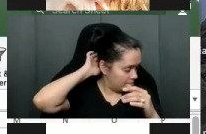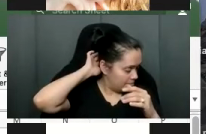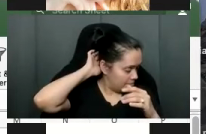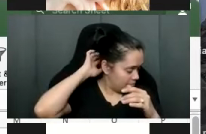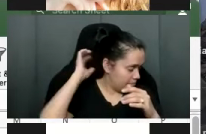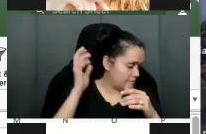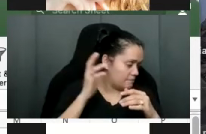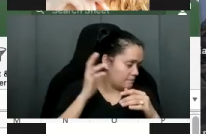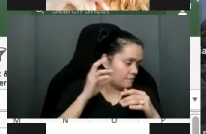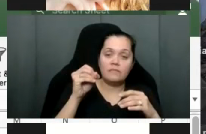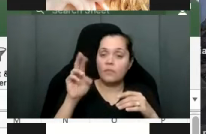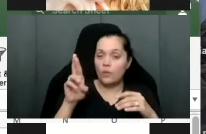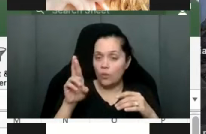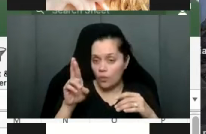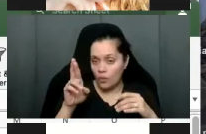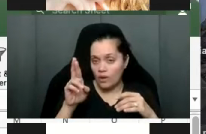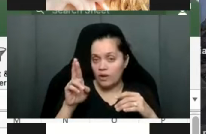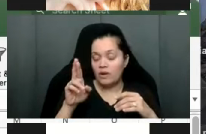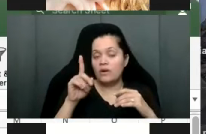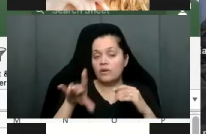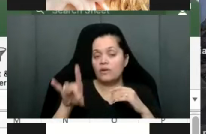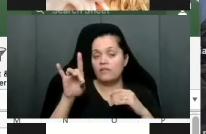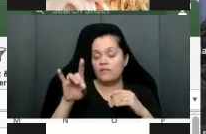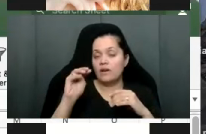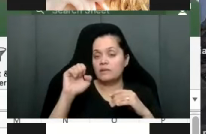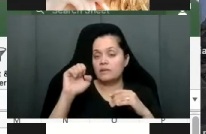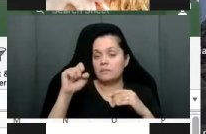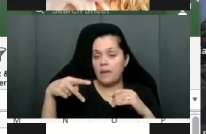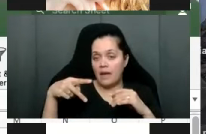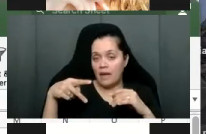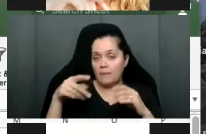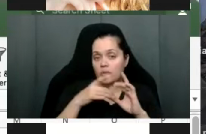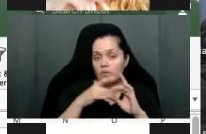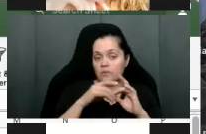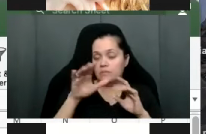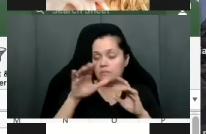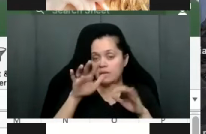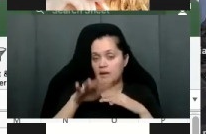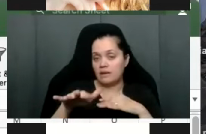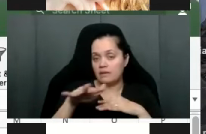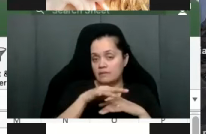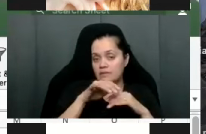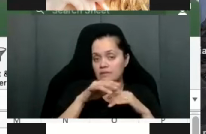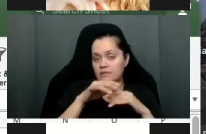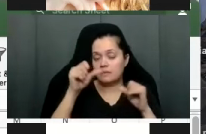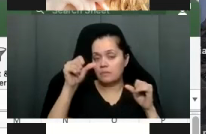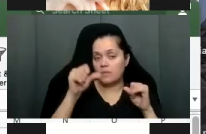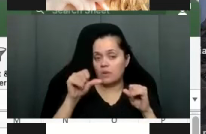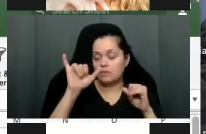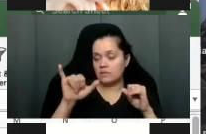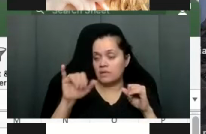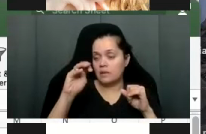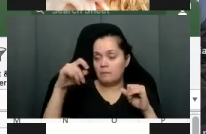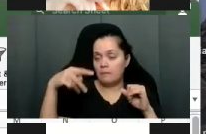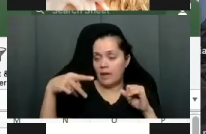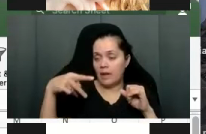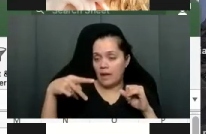And or you could find a map about Iceland, post the map